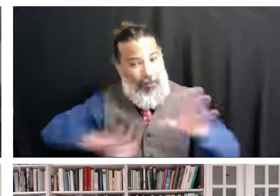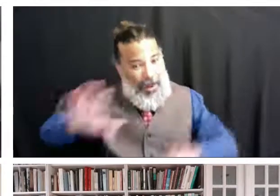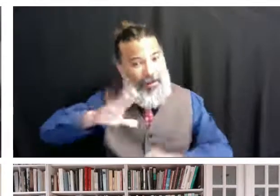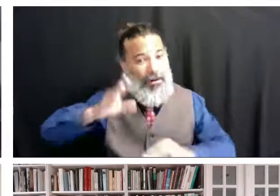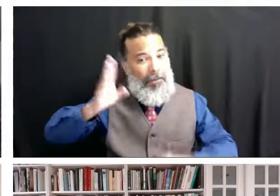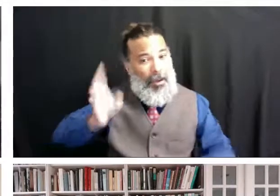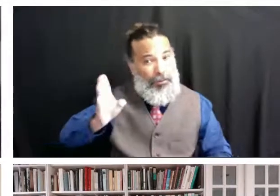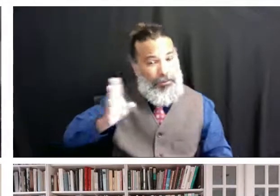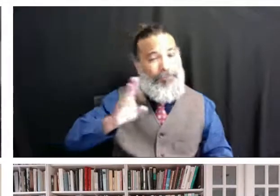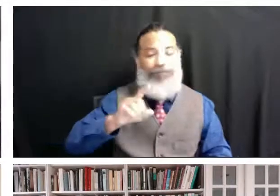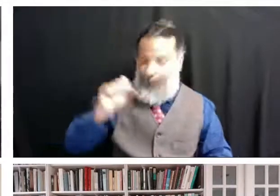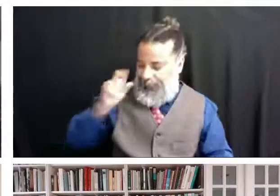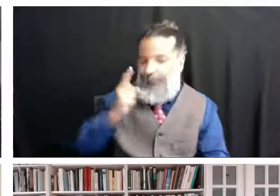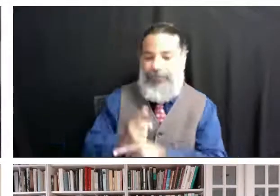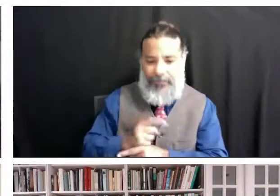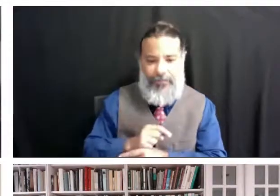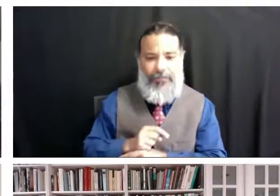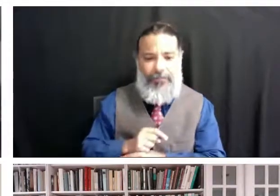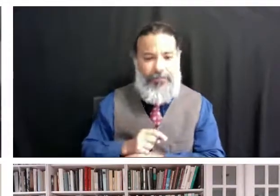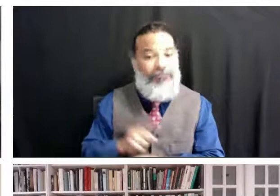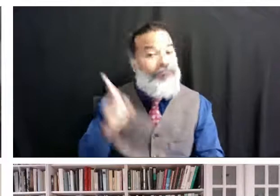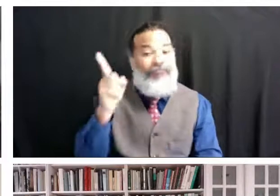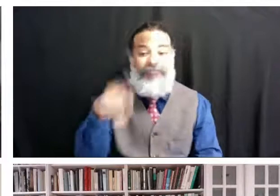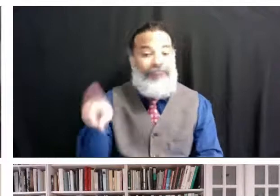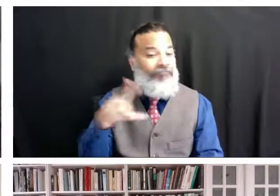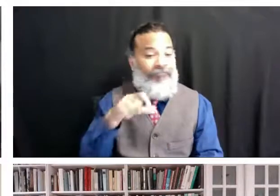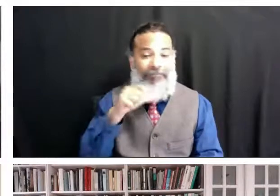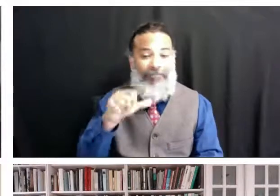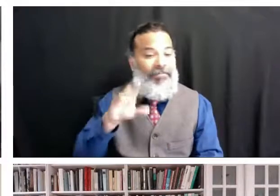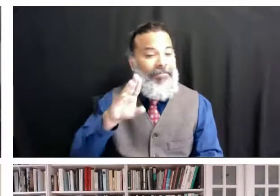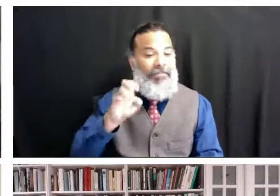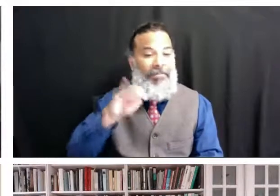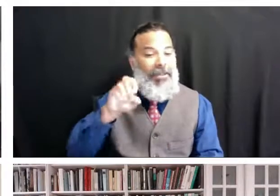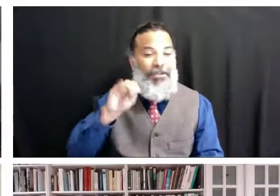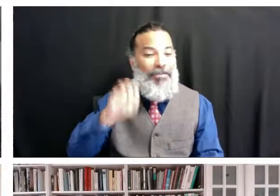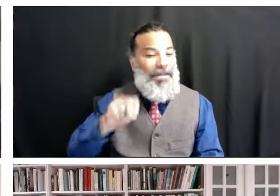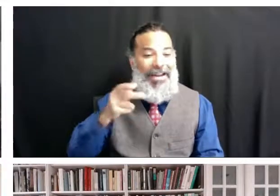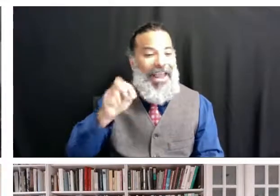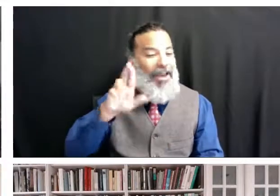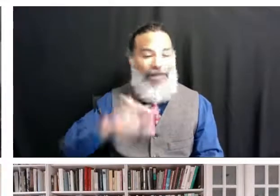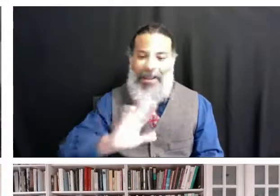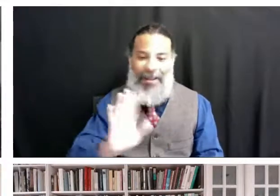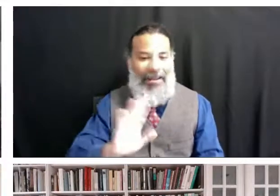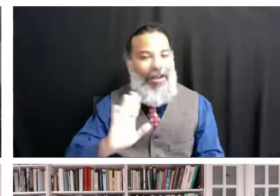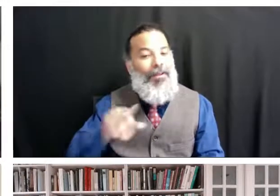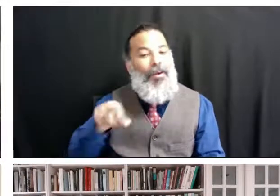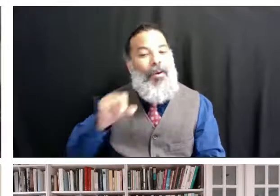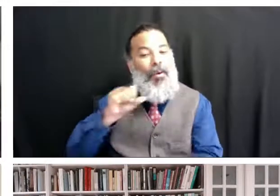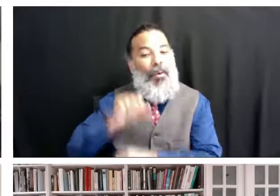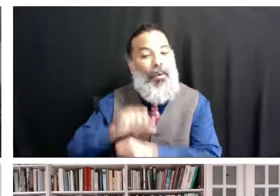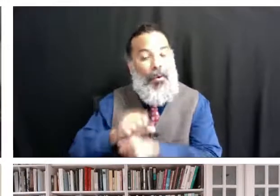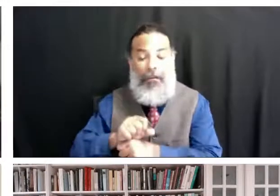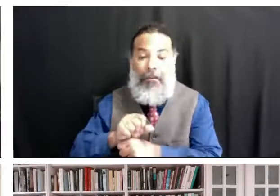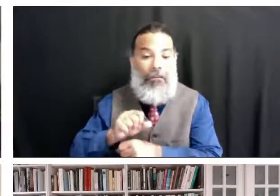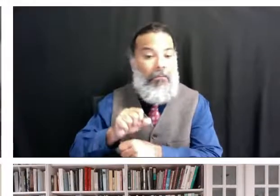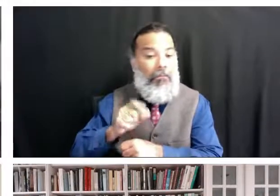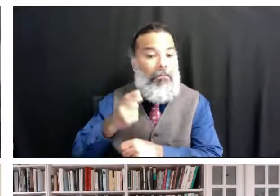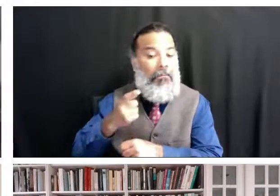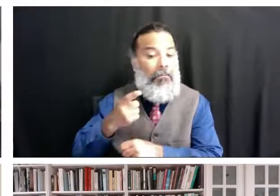Baltimore. That's right. They are not Benjamin Henry's. They are the work either of